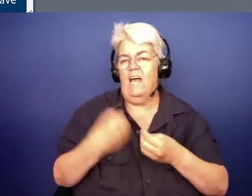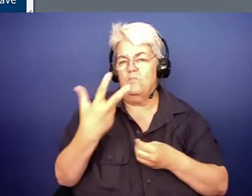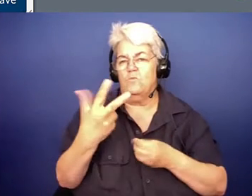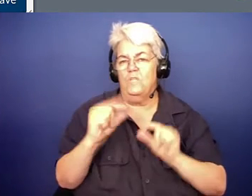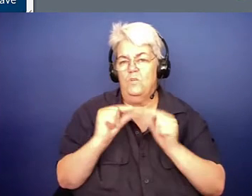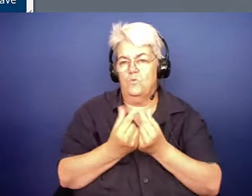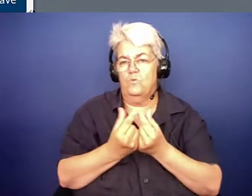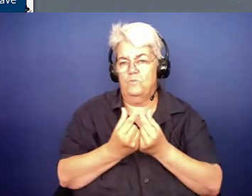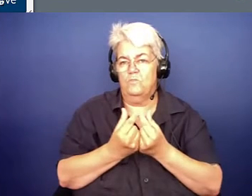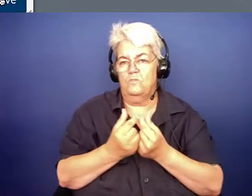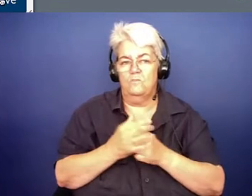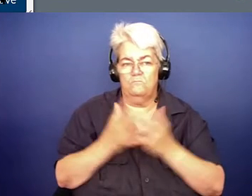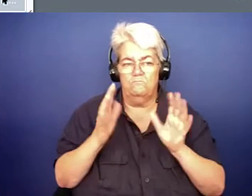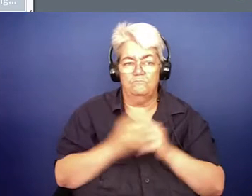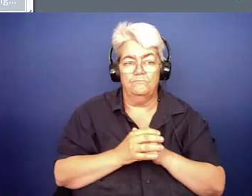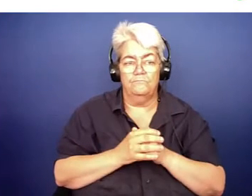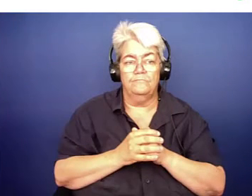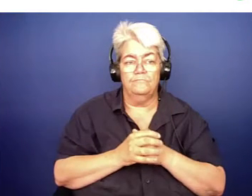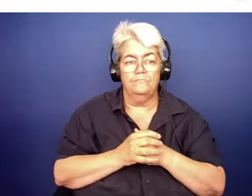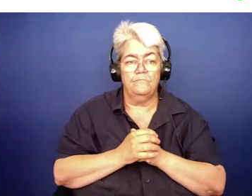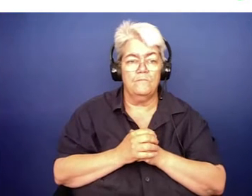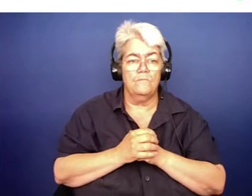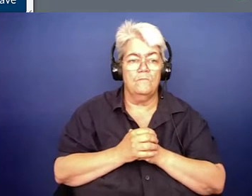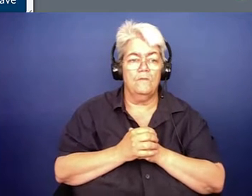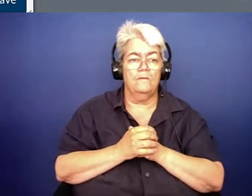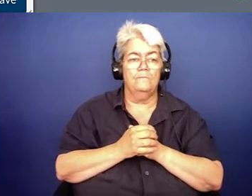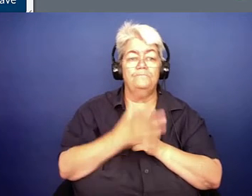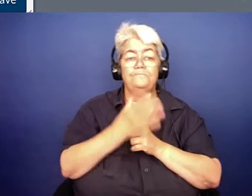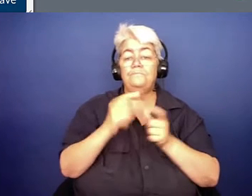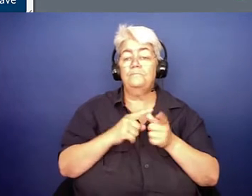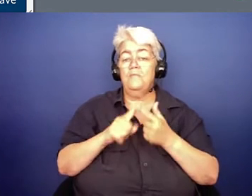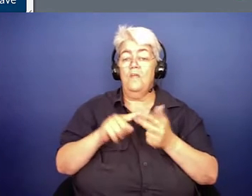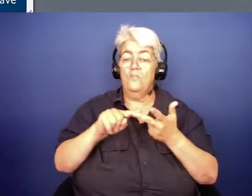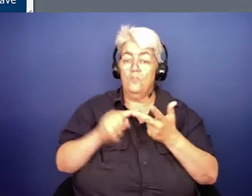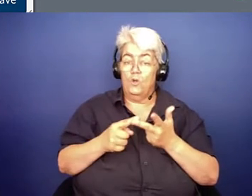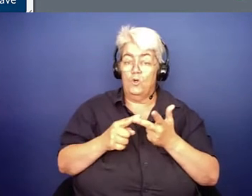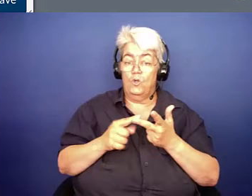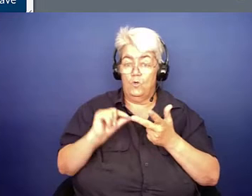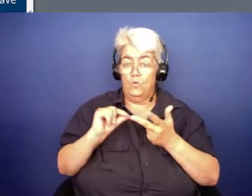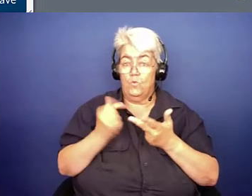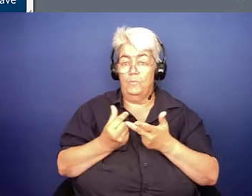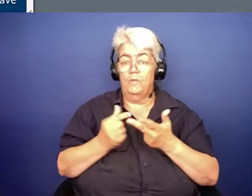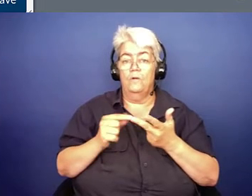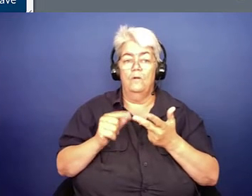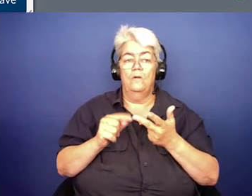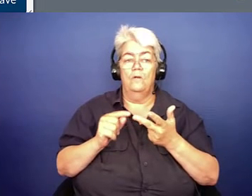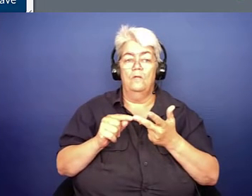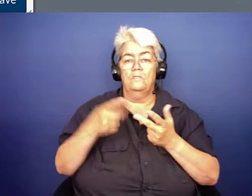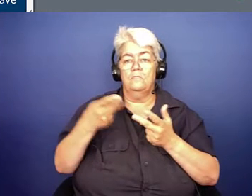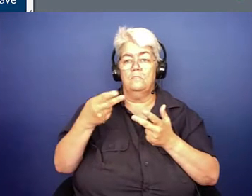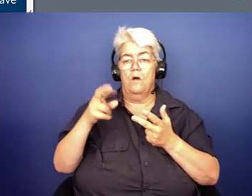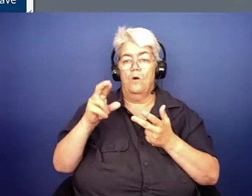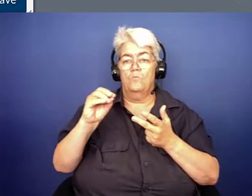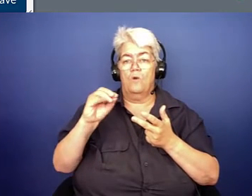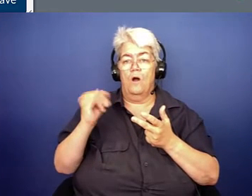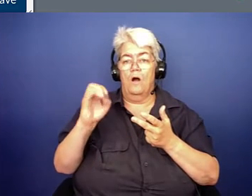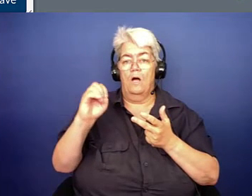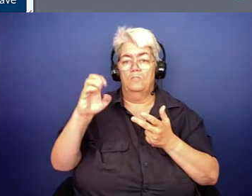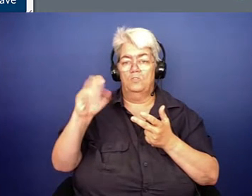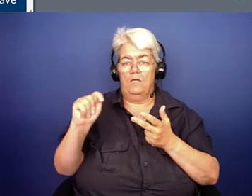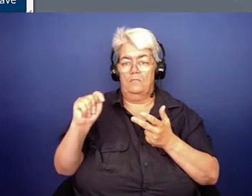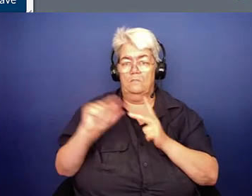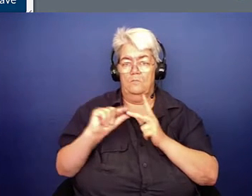total. Add an exams group. And then the third group that we'll add will be project